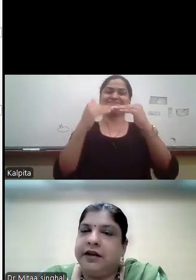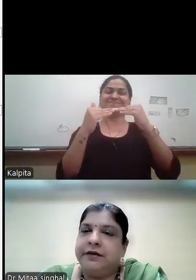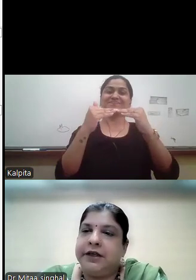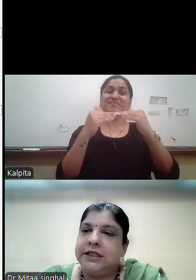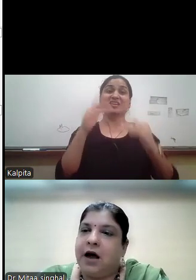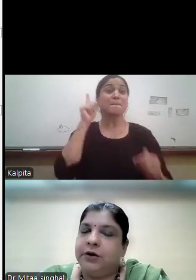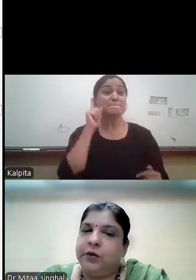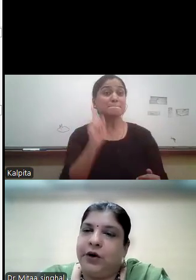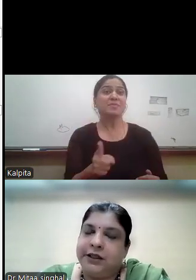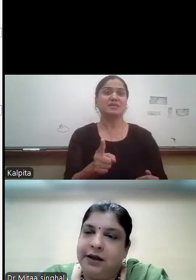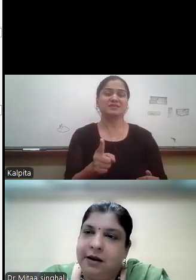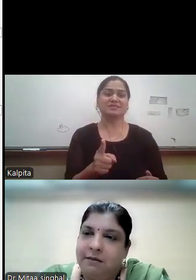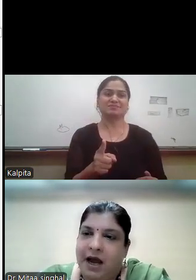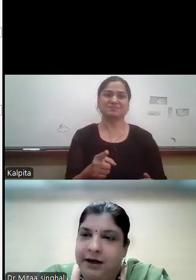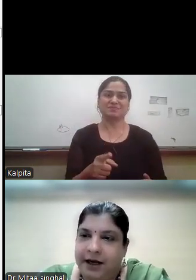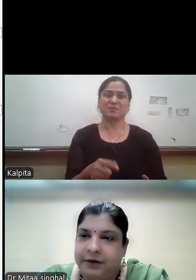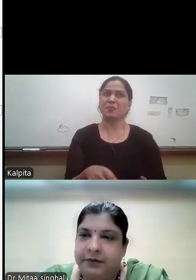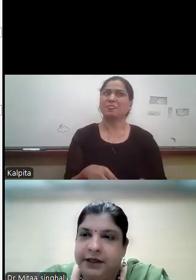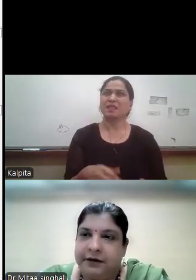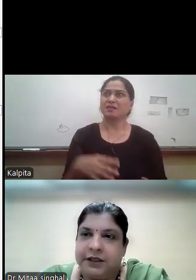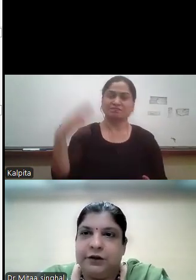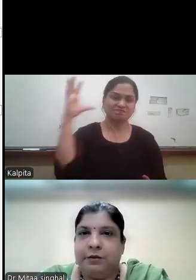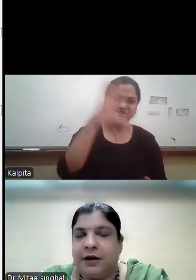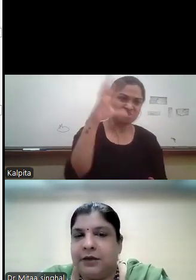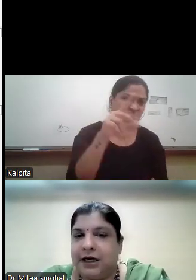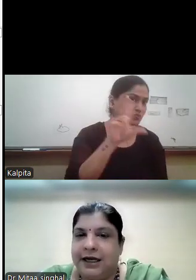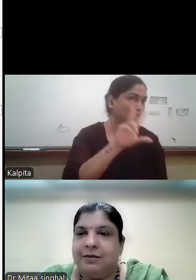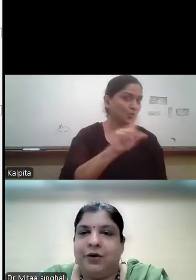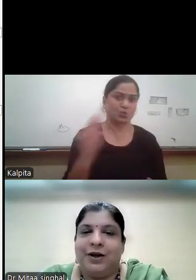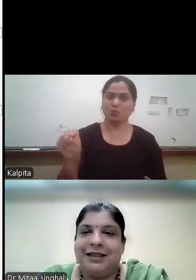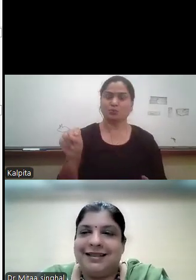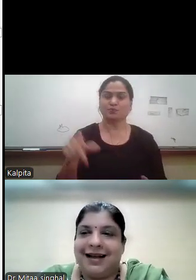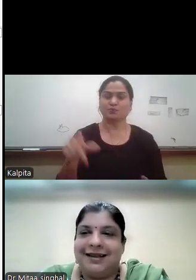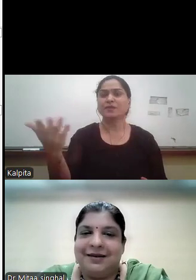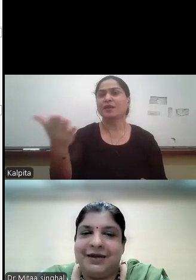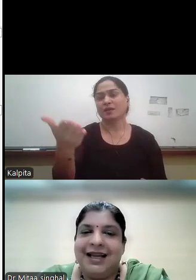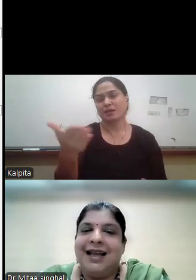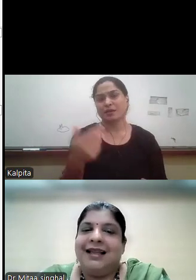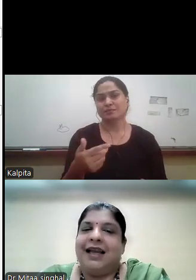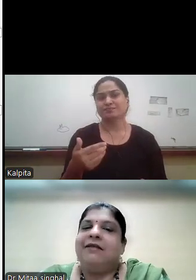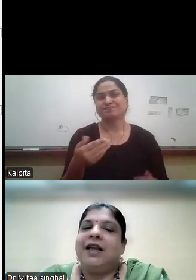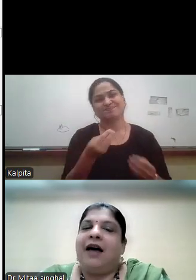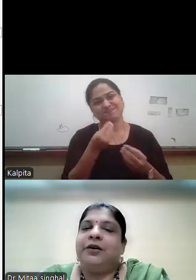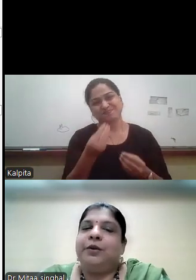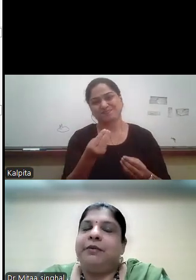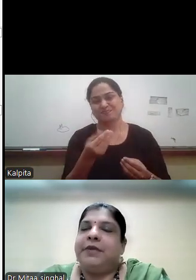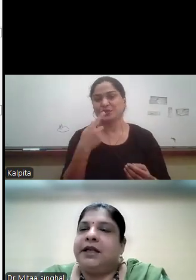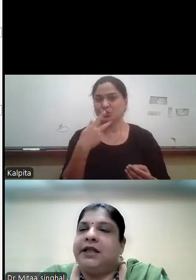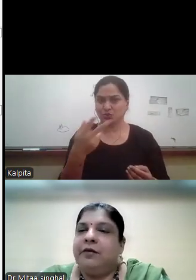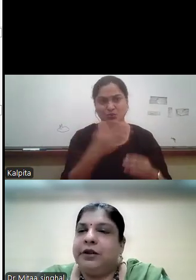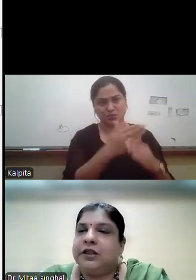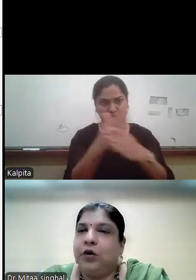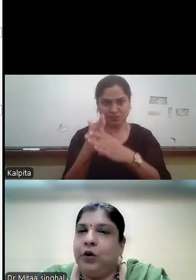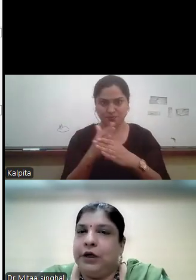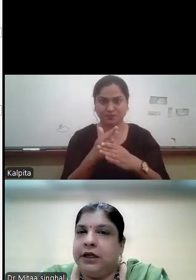adaptive behaviors and how to avoid the maladaptive behaviors. So madam can tell more on this rather than me. Then we have to prepare